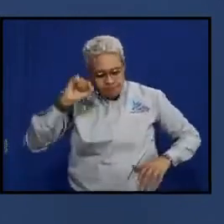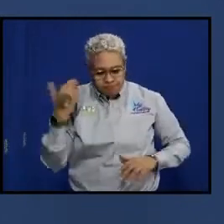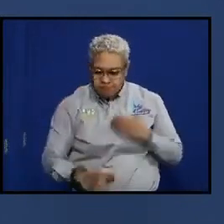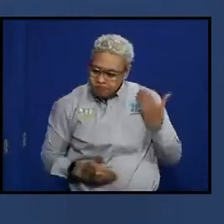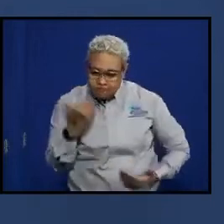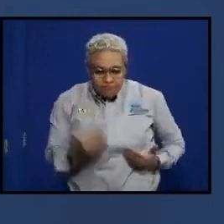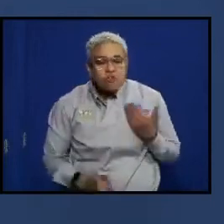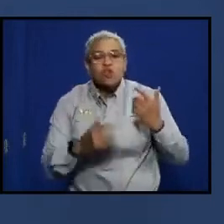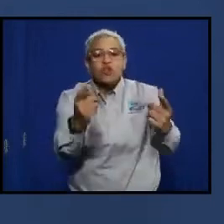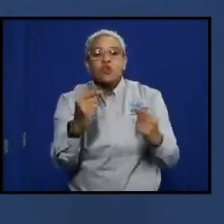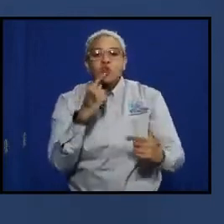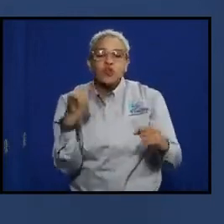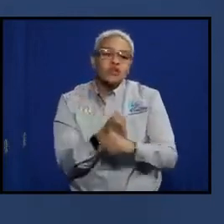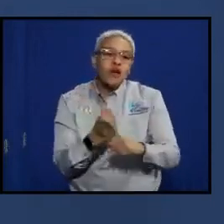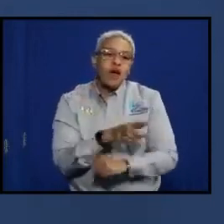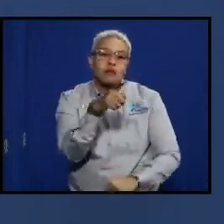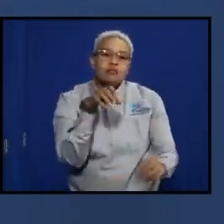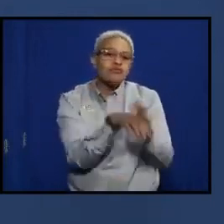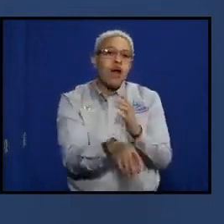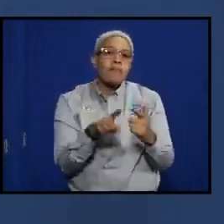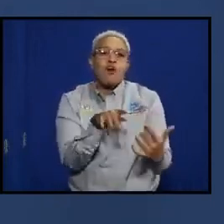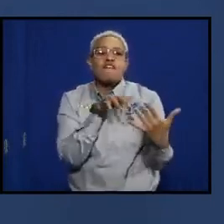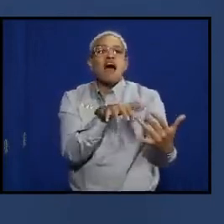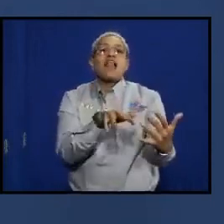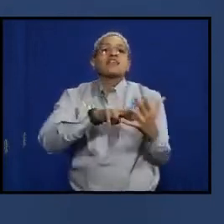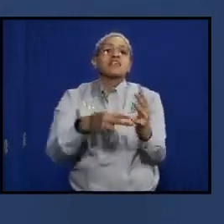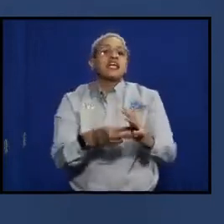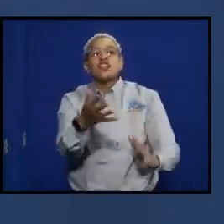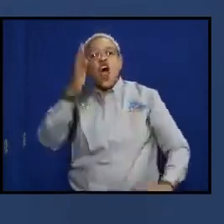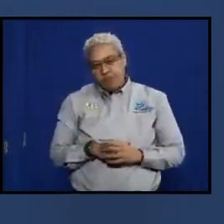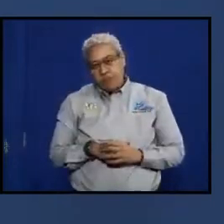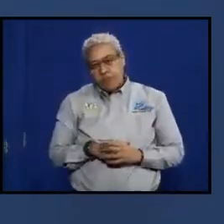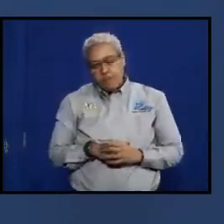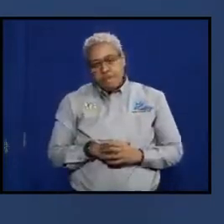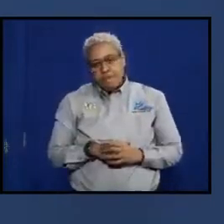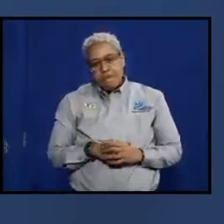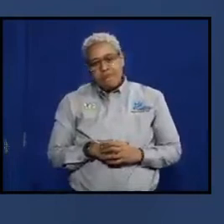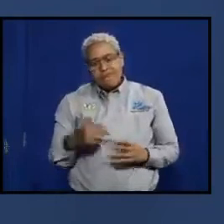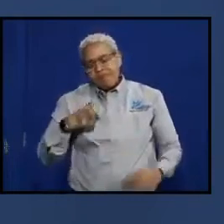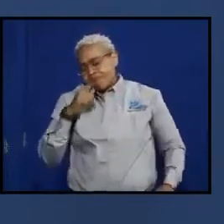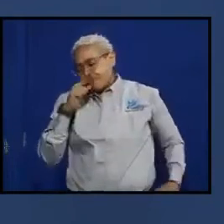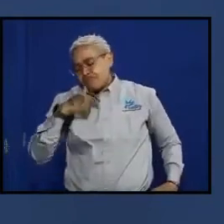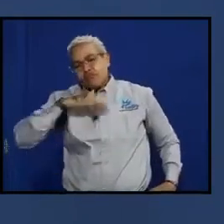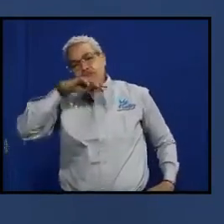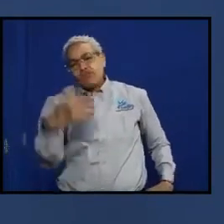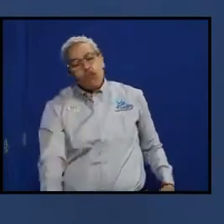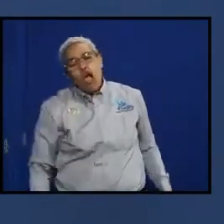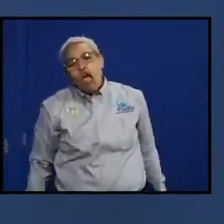movement. So, the notion that somehow the SOEs will cripple business or cripple commerce, that's false.